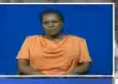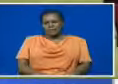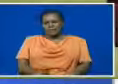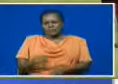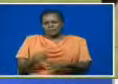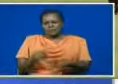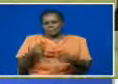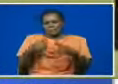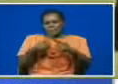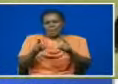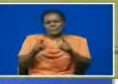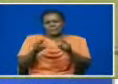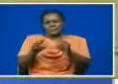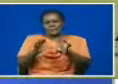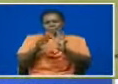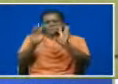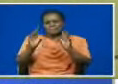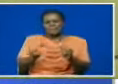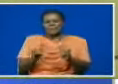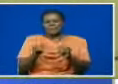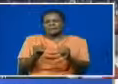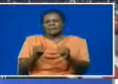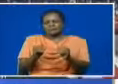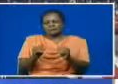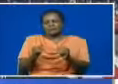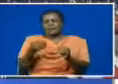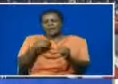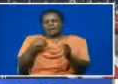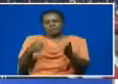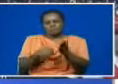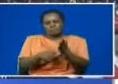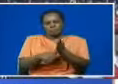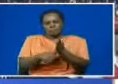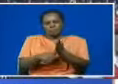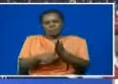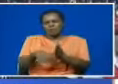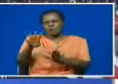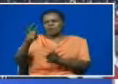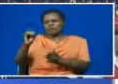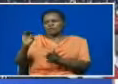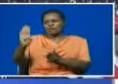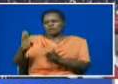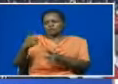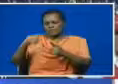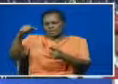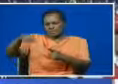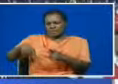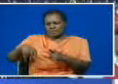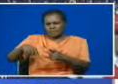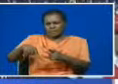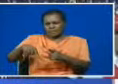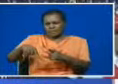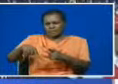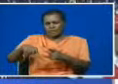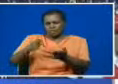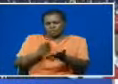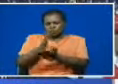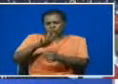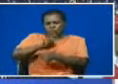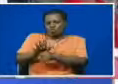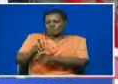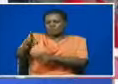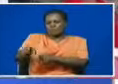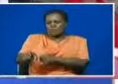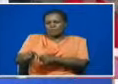Budgetary constraints worsened by massive revenue shortfalls, hitting 40 billion shillings during this year, ravaged by the COVID-19